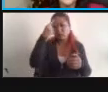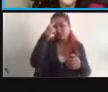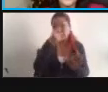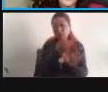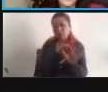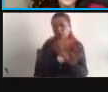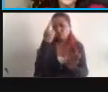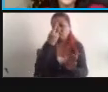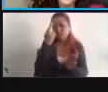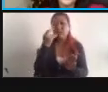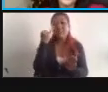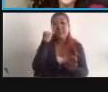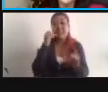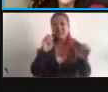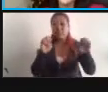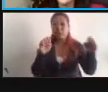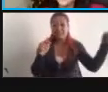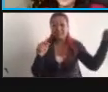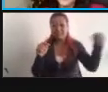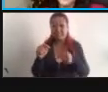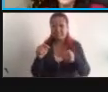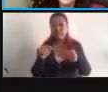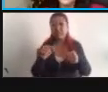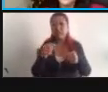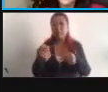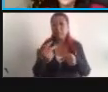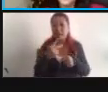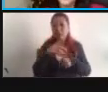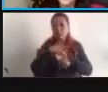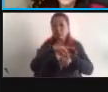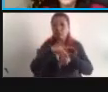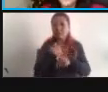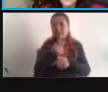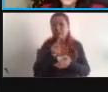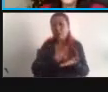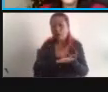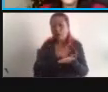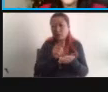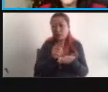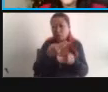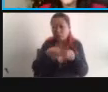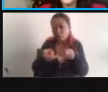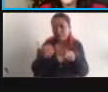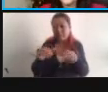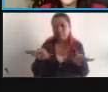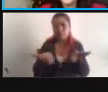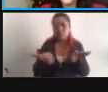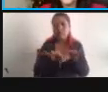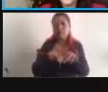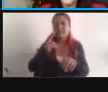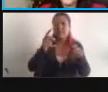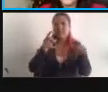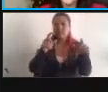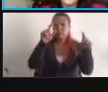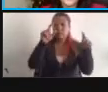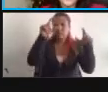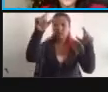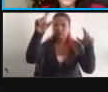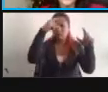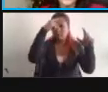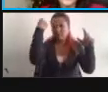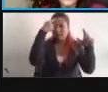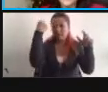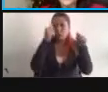we could be back on the Earth in a time measured in hours, which is very important. Now, the second icon here is the one in black with